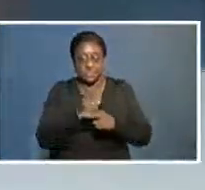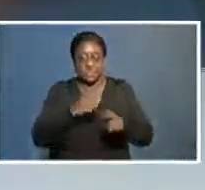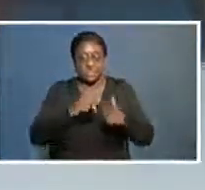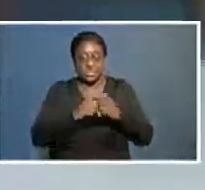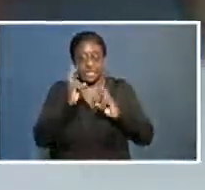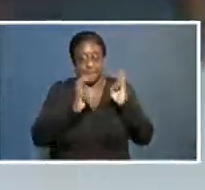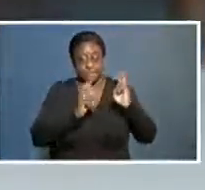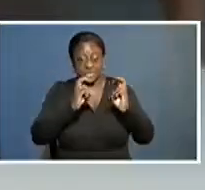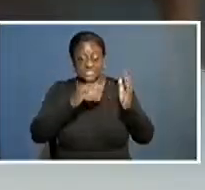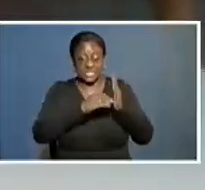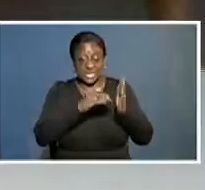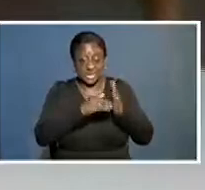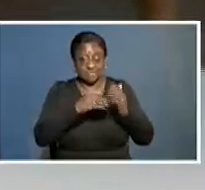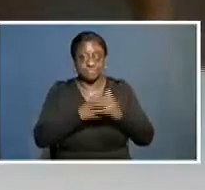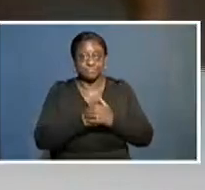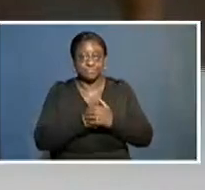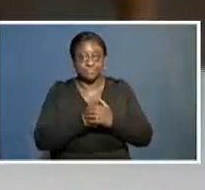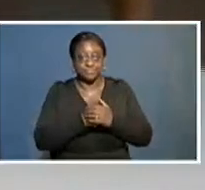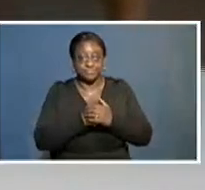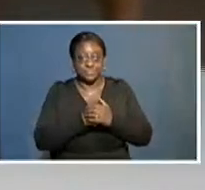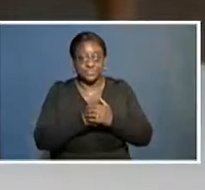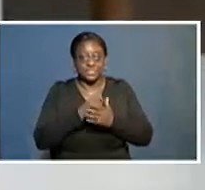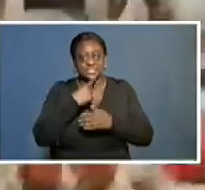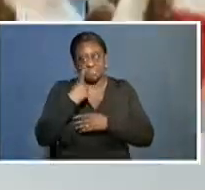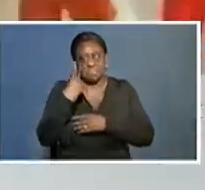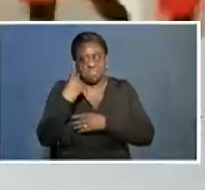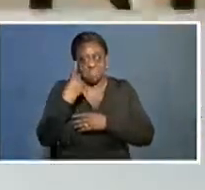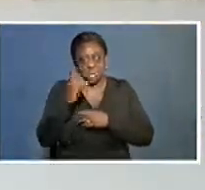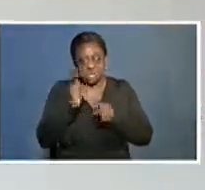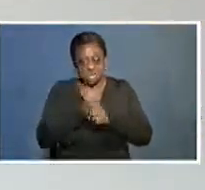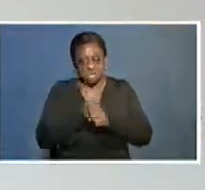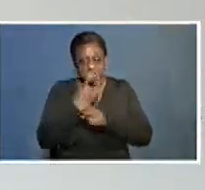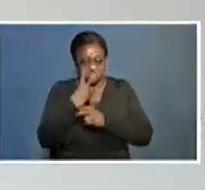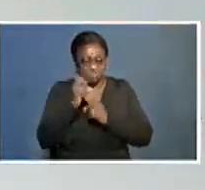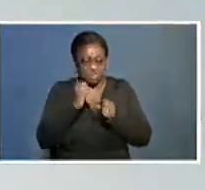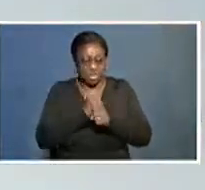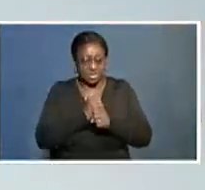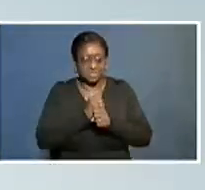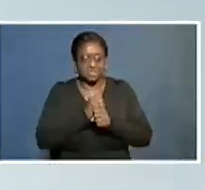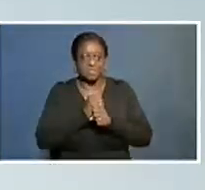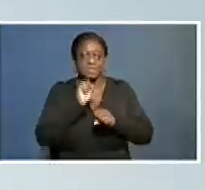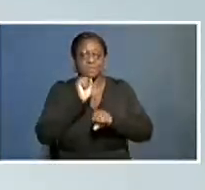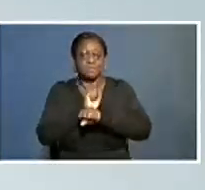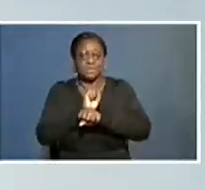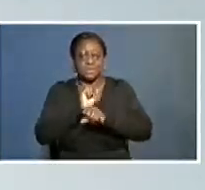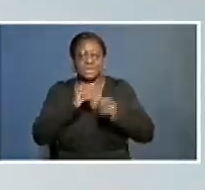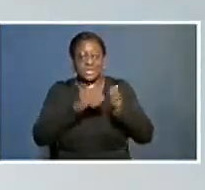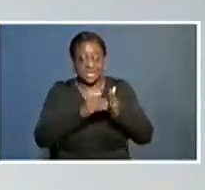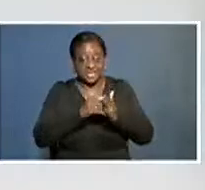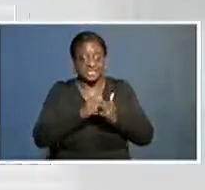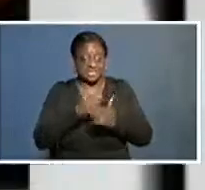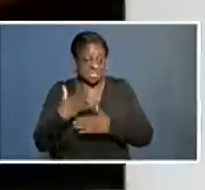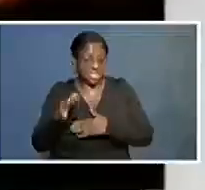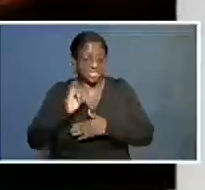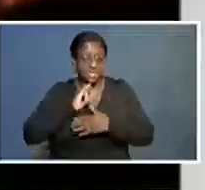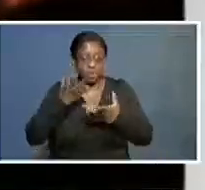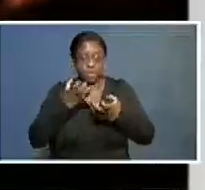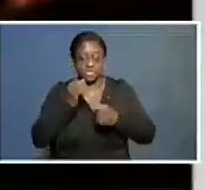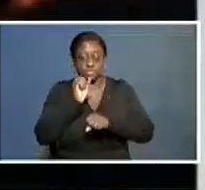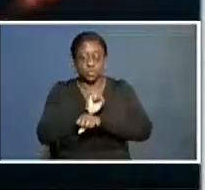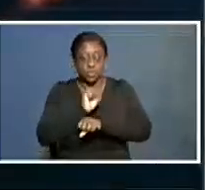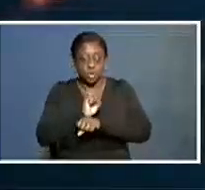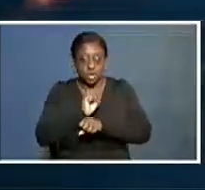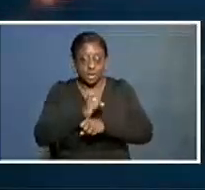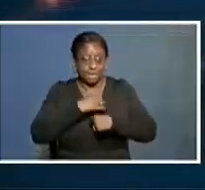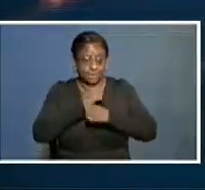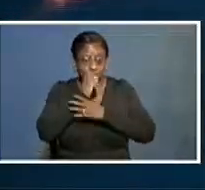compete again, I'd say about a year or 2, because there's some things I want to work on that I want to